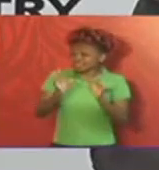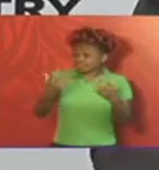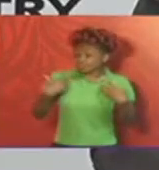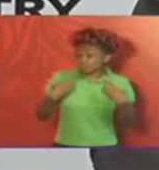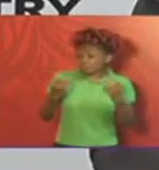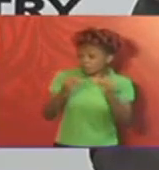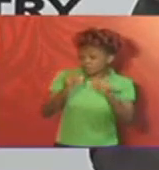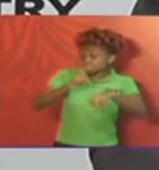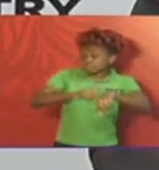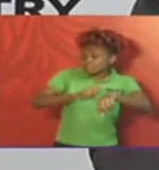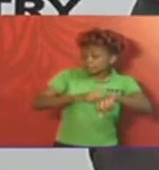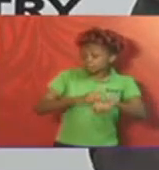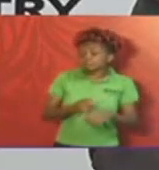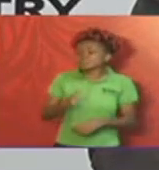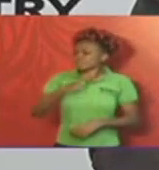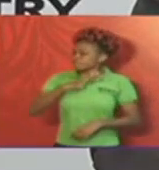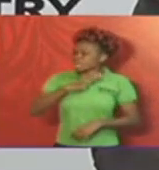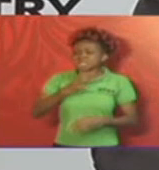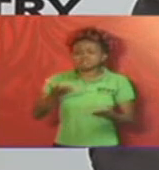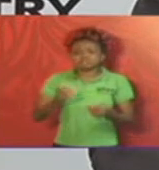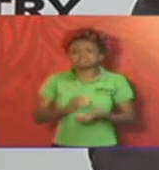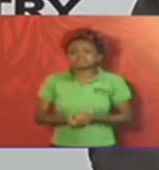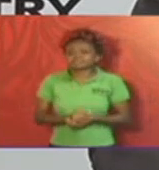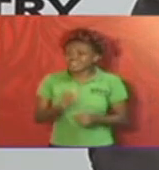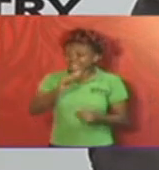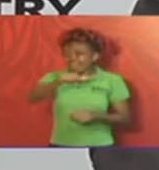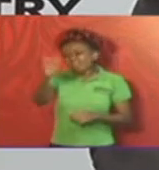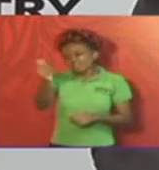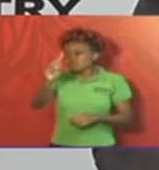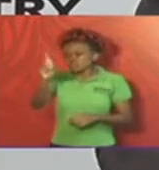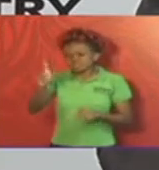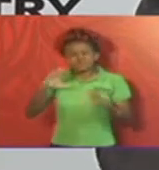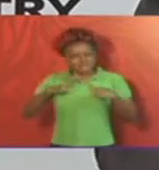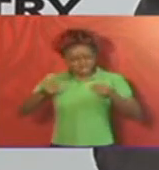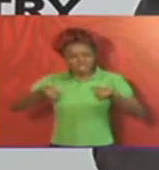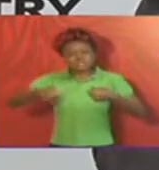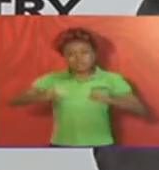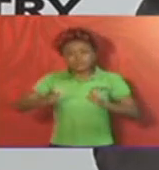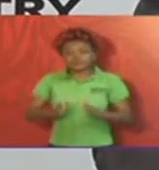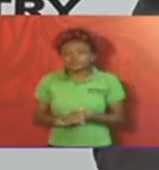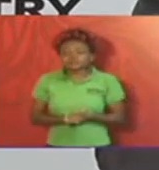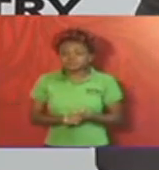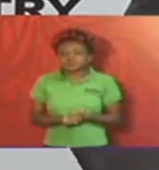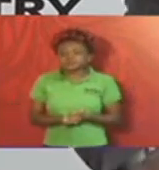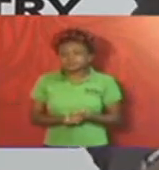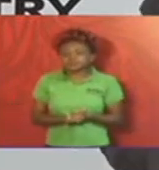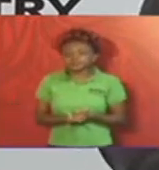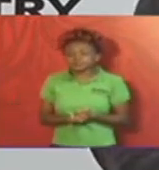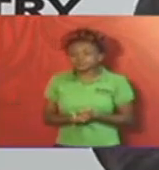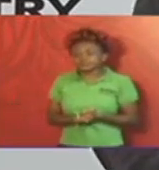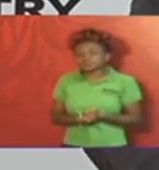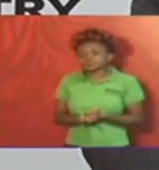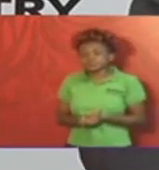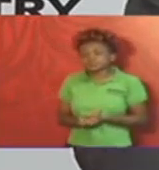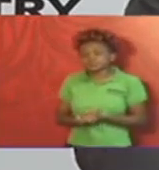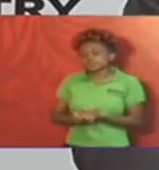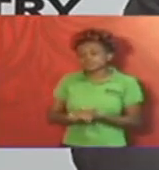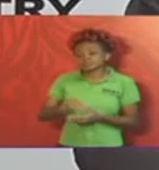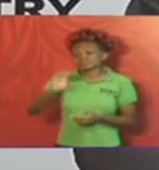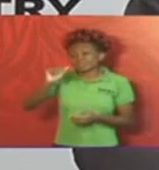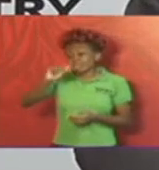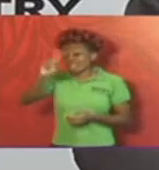additional questions from each media representative. We will start with AZP News.